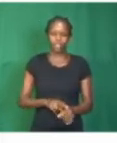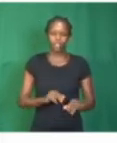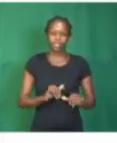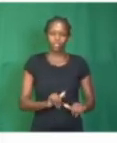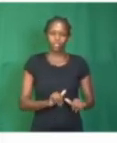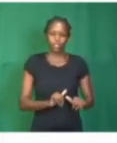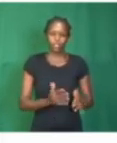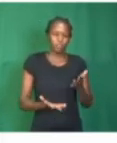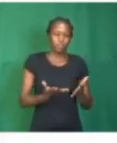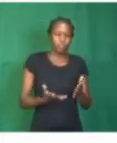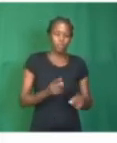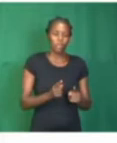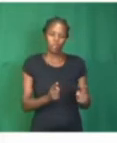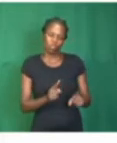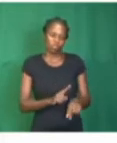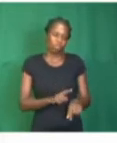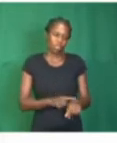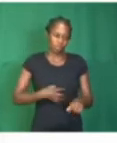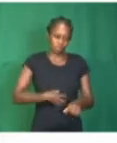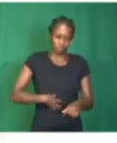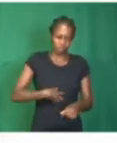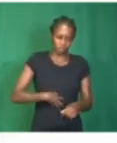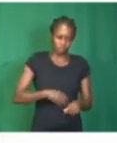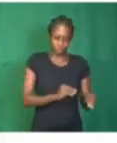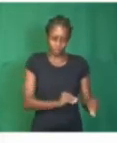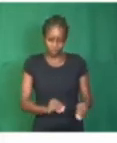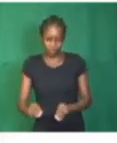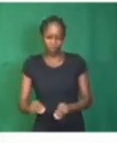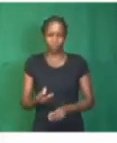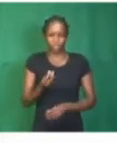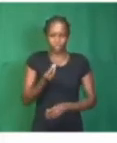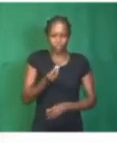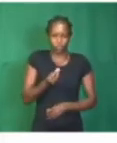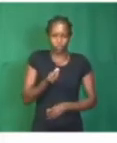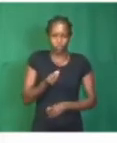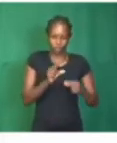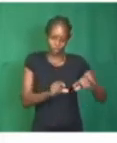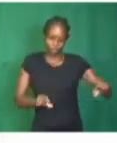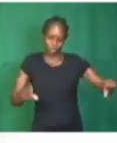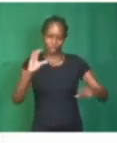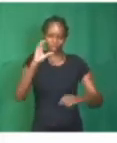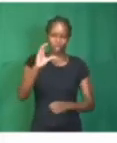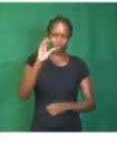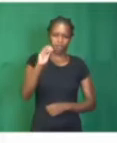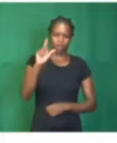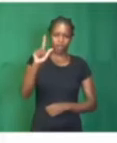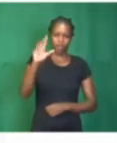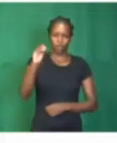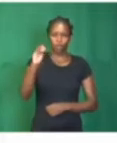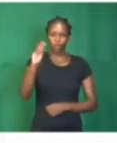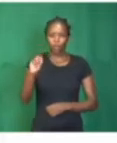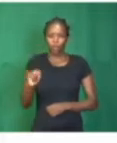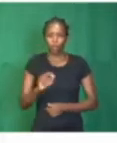stomach before it moves on to the small intestines, sometimes called the colon. In the small intestine, there